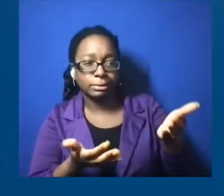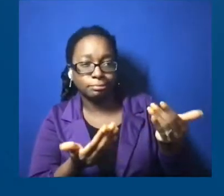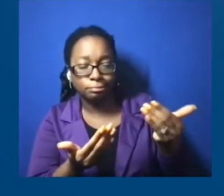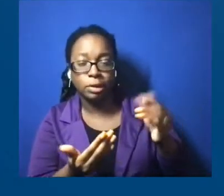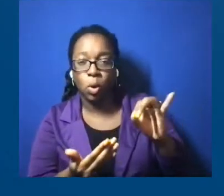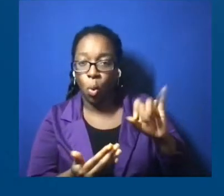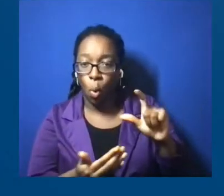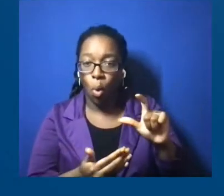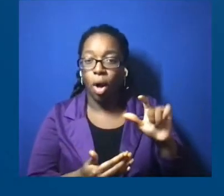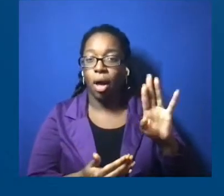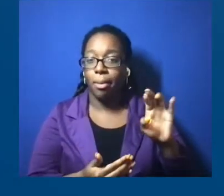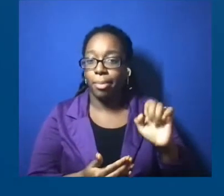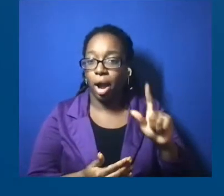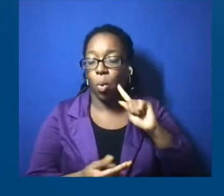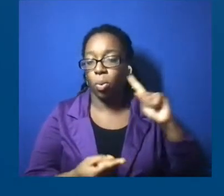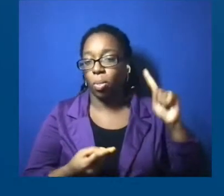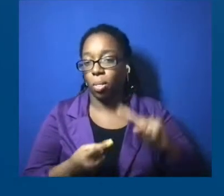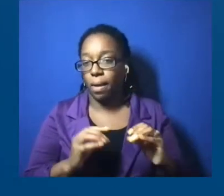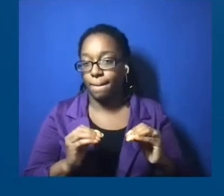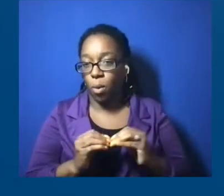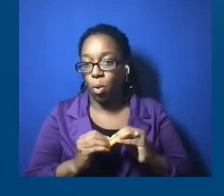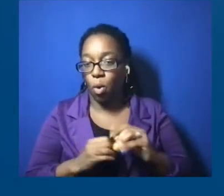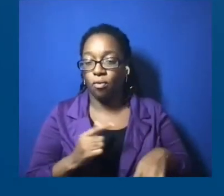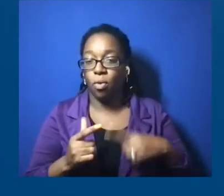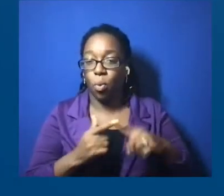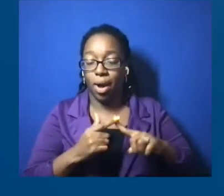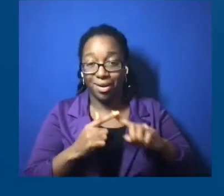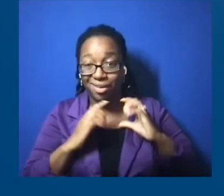lower price for consumers at the pump.